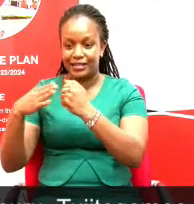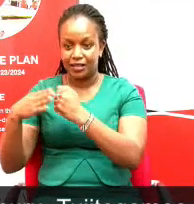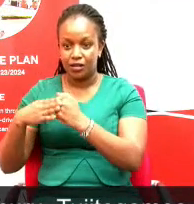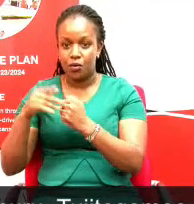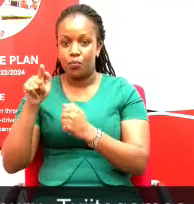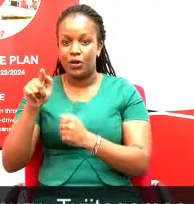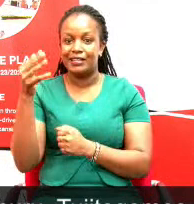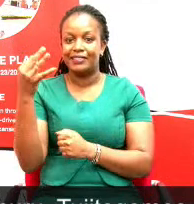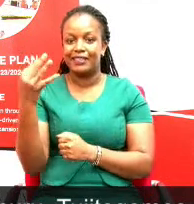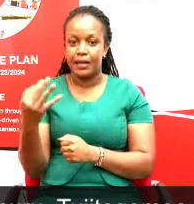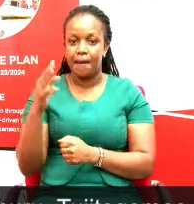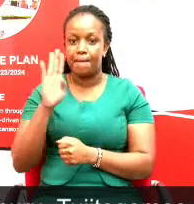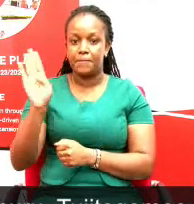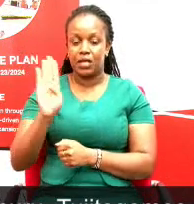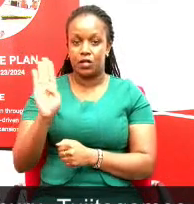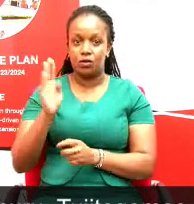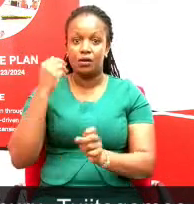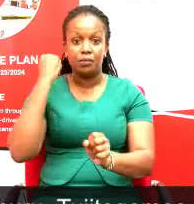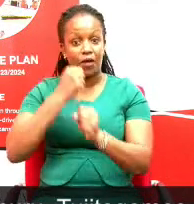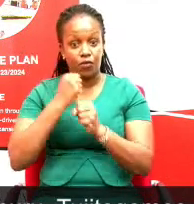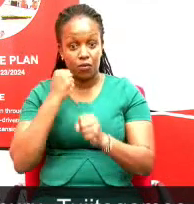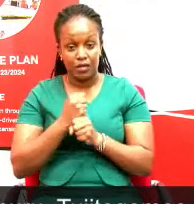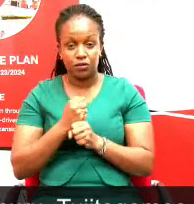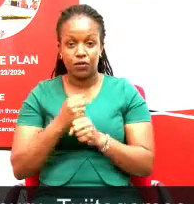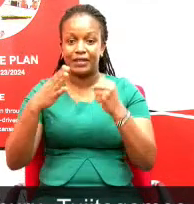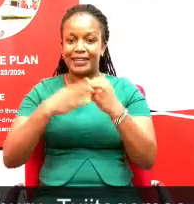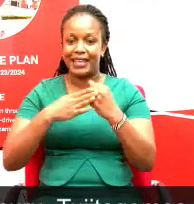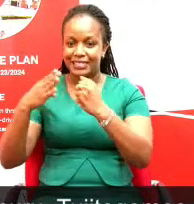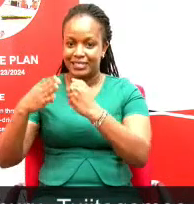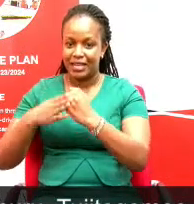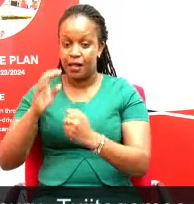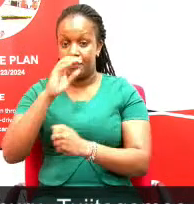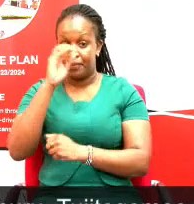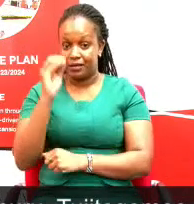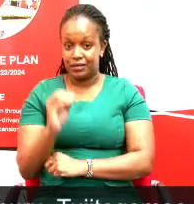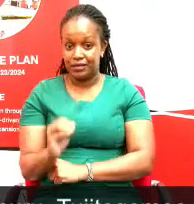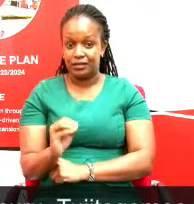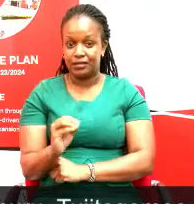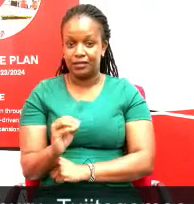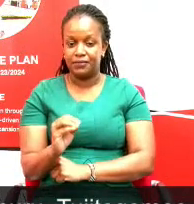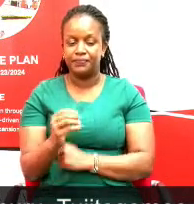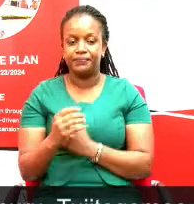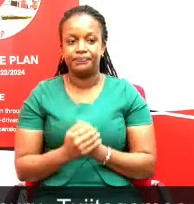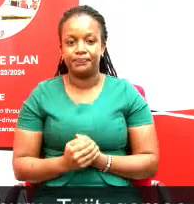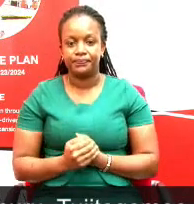4,899.3 billion, a performance of 99%.